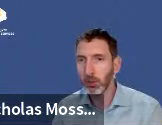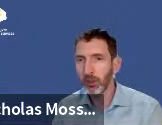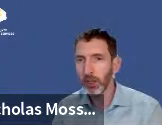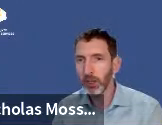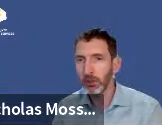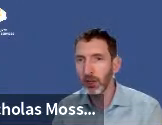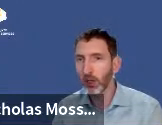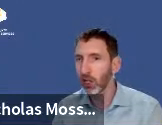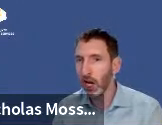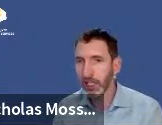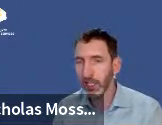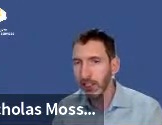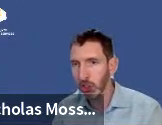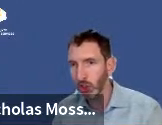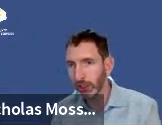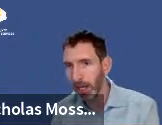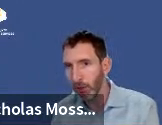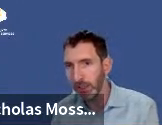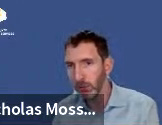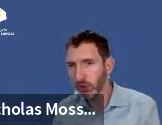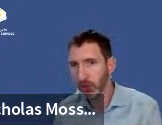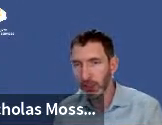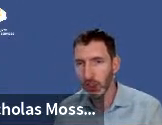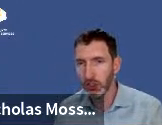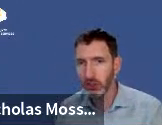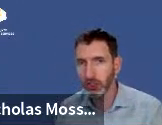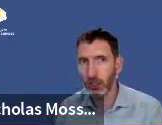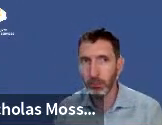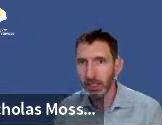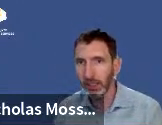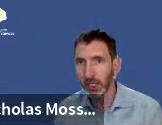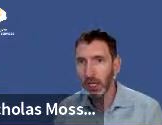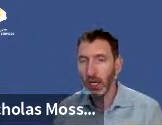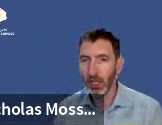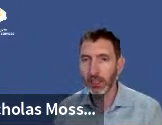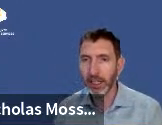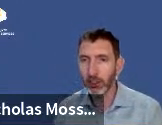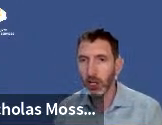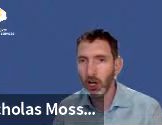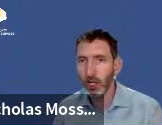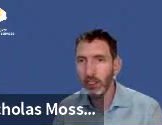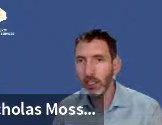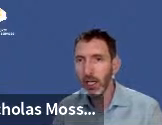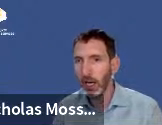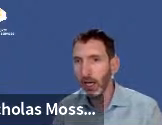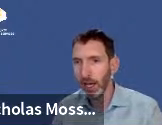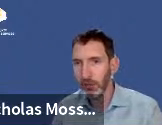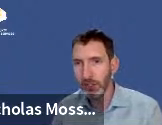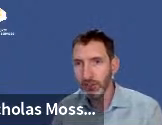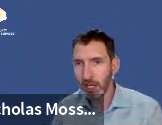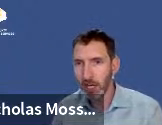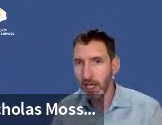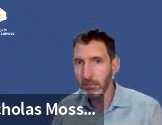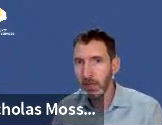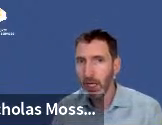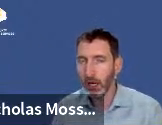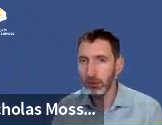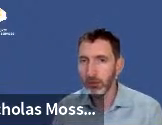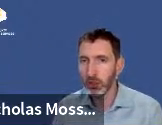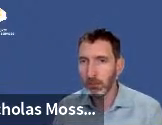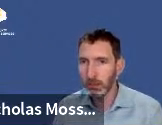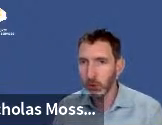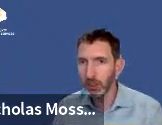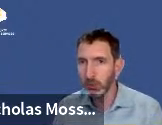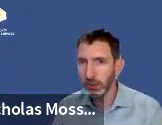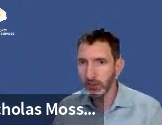And there are not additional county restrictions that are being layered on at this time.